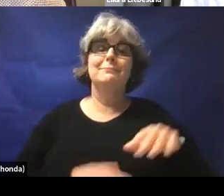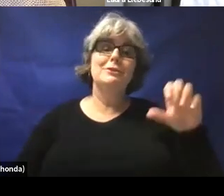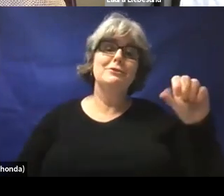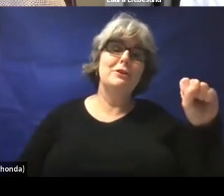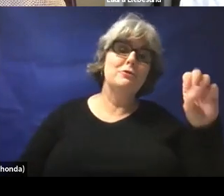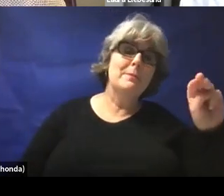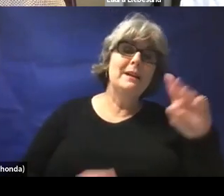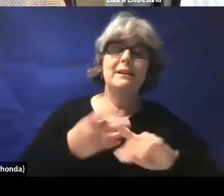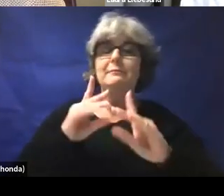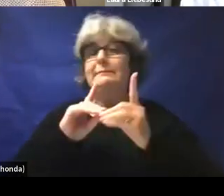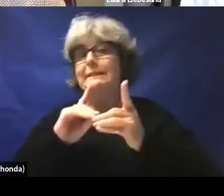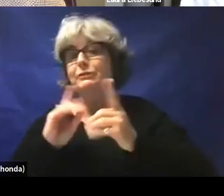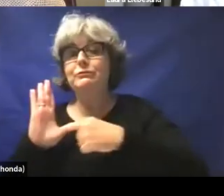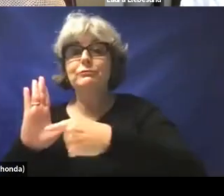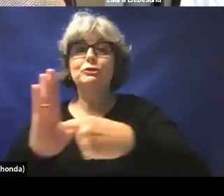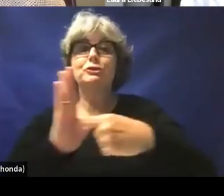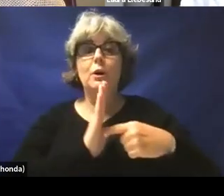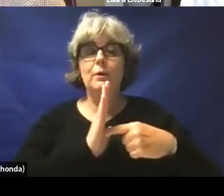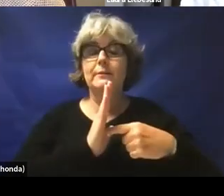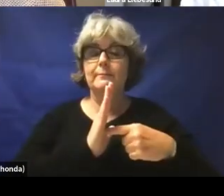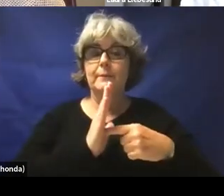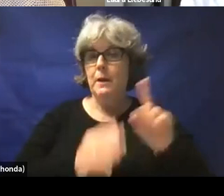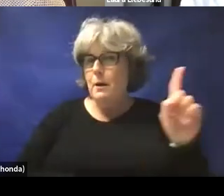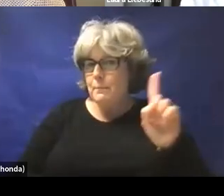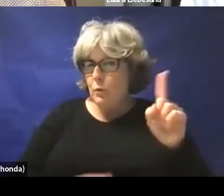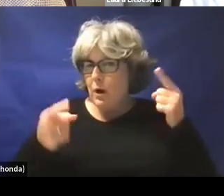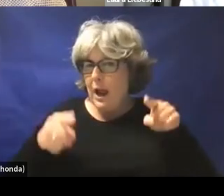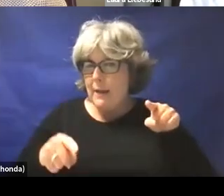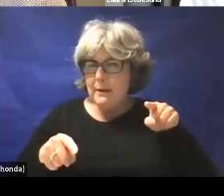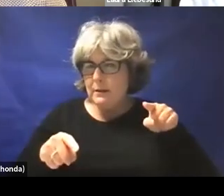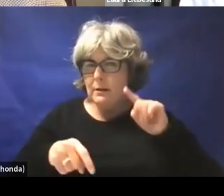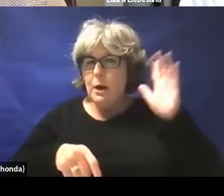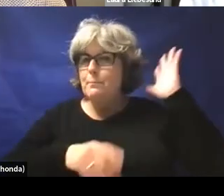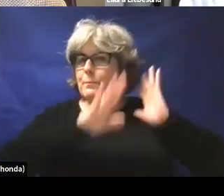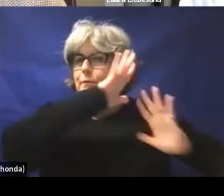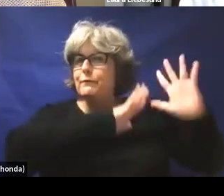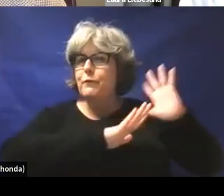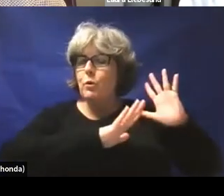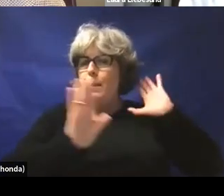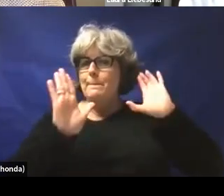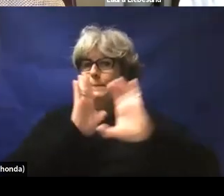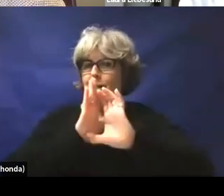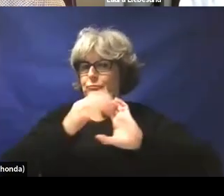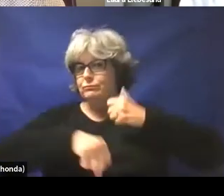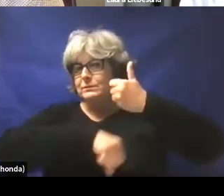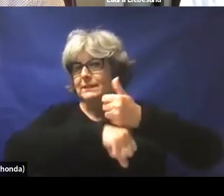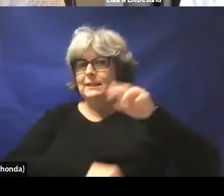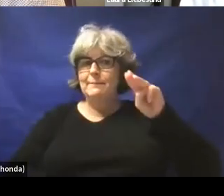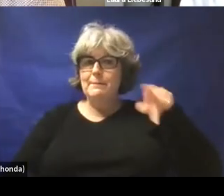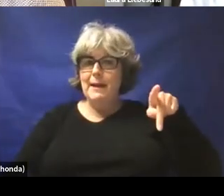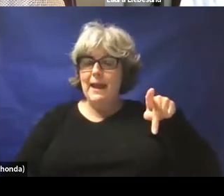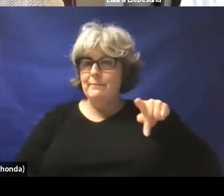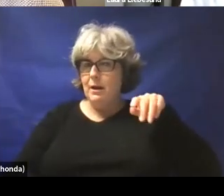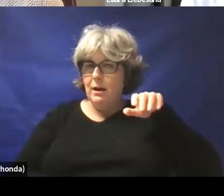as well, being able to map, you know, where those bars used to be. You know, we worked with Gretchen